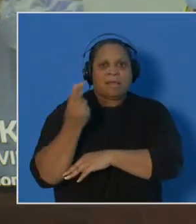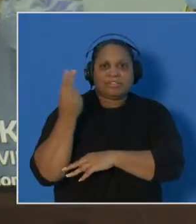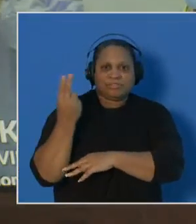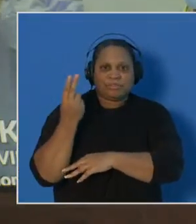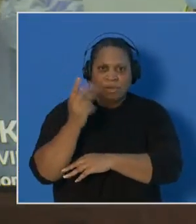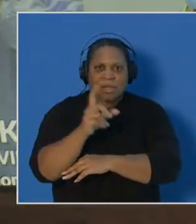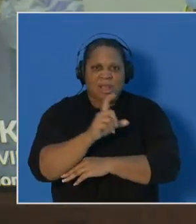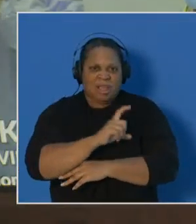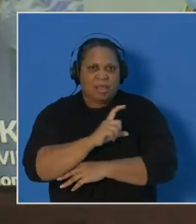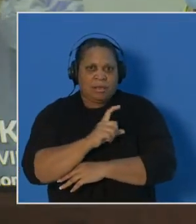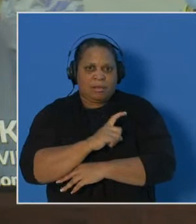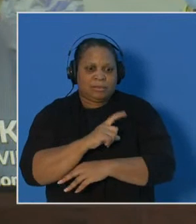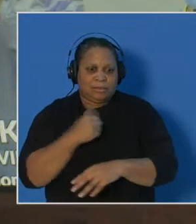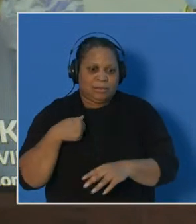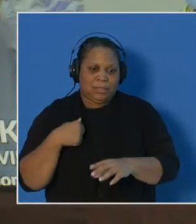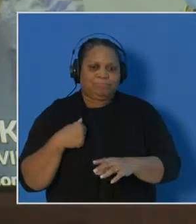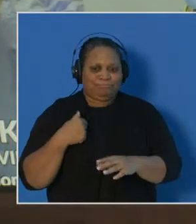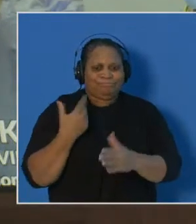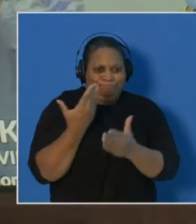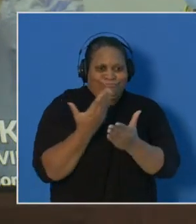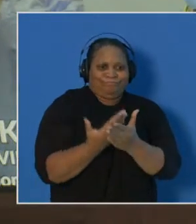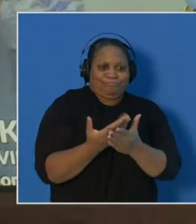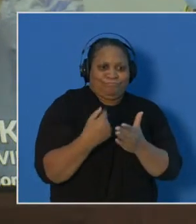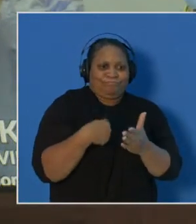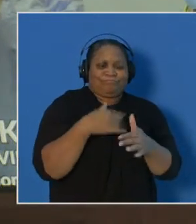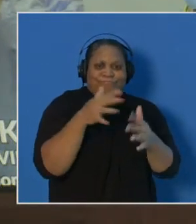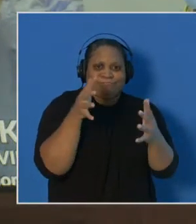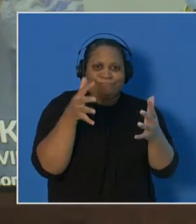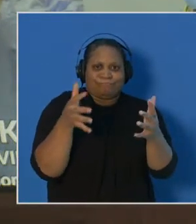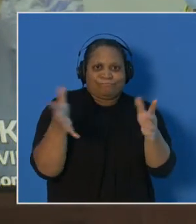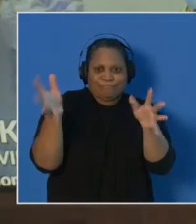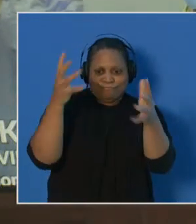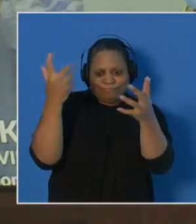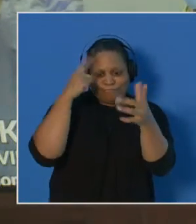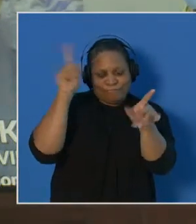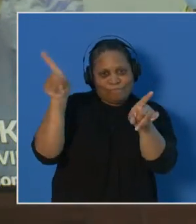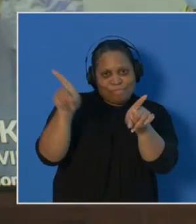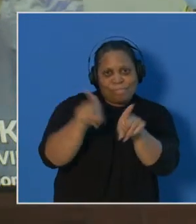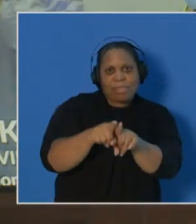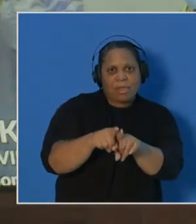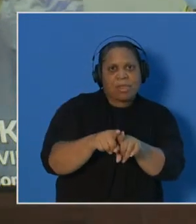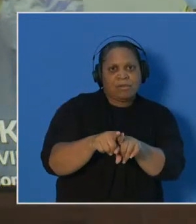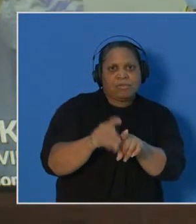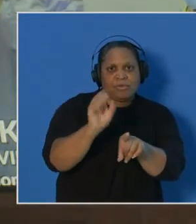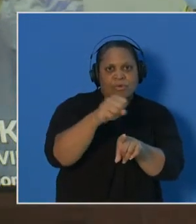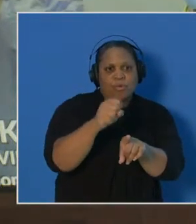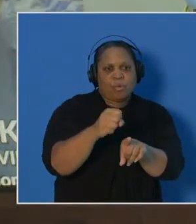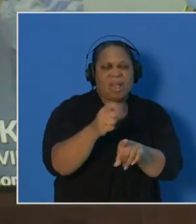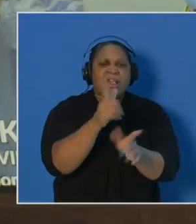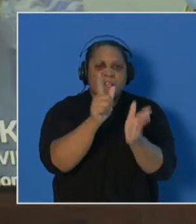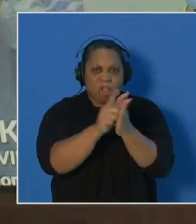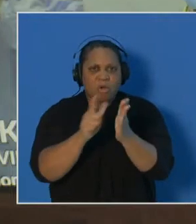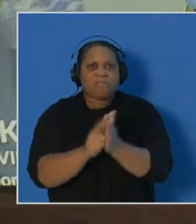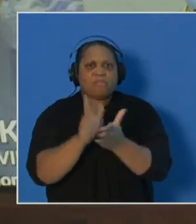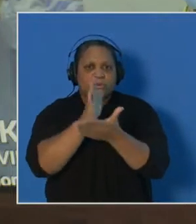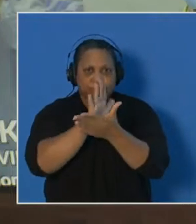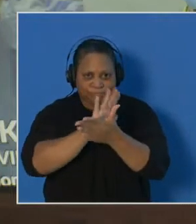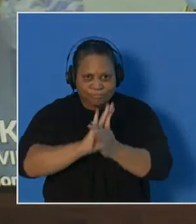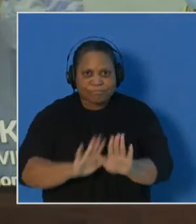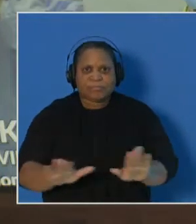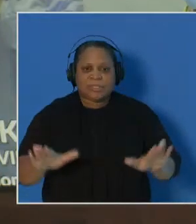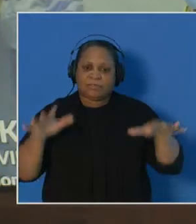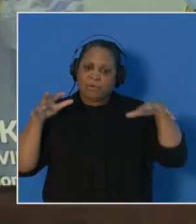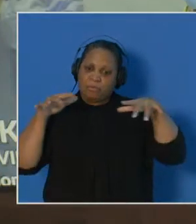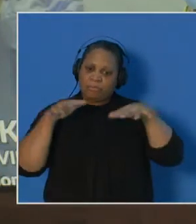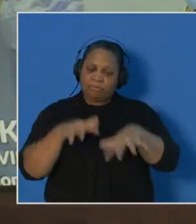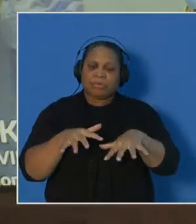a community-based approach with the organizers to facilitate a lawful and peaceful gathering. As a result of that